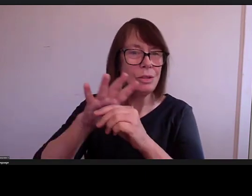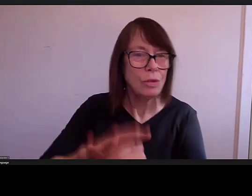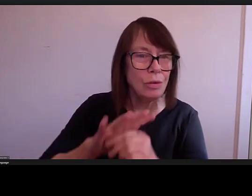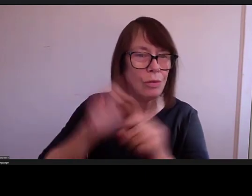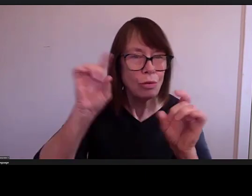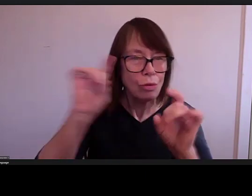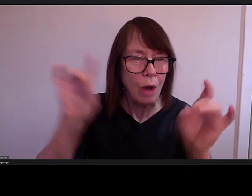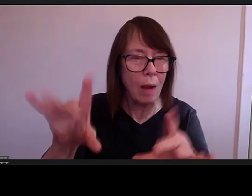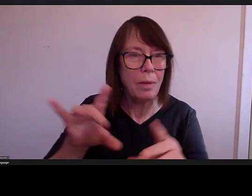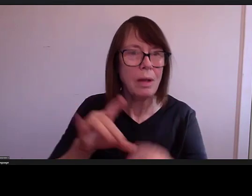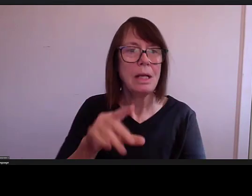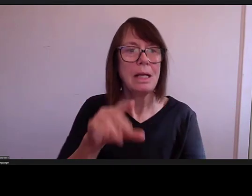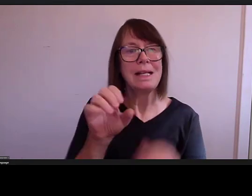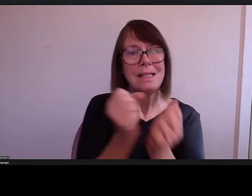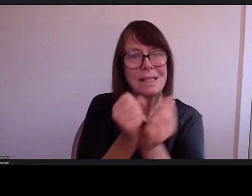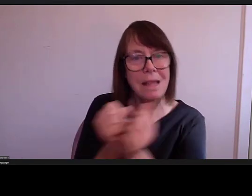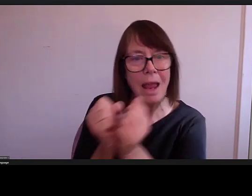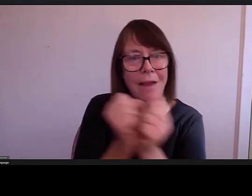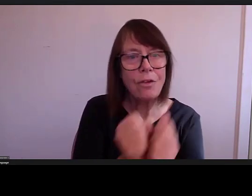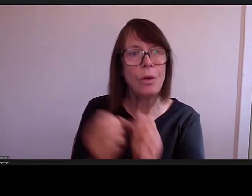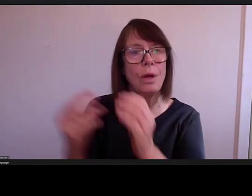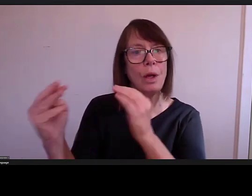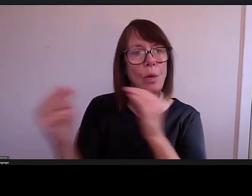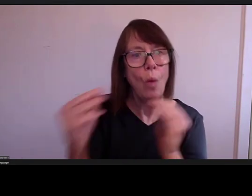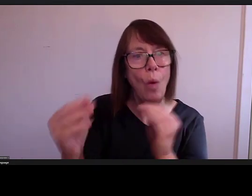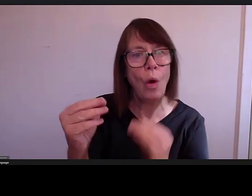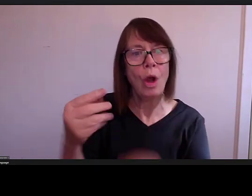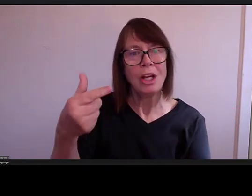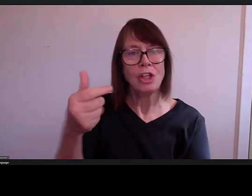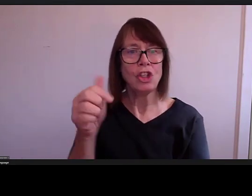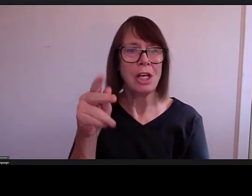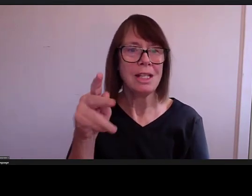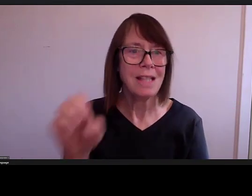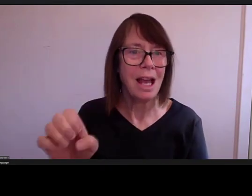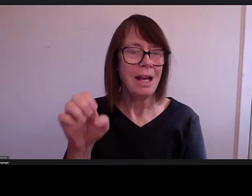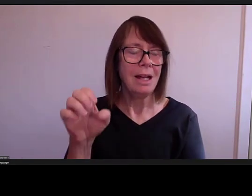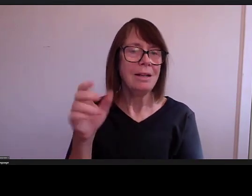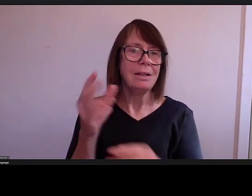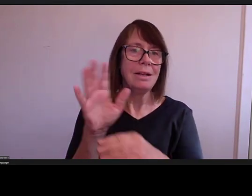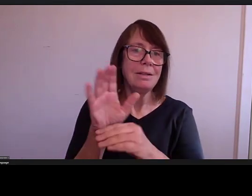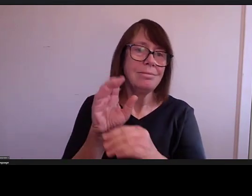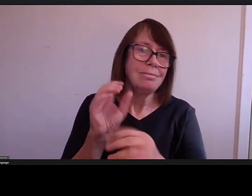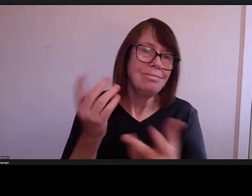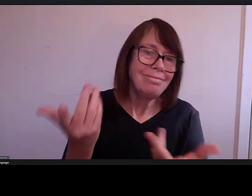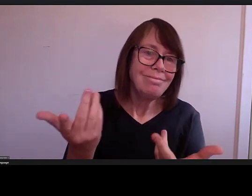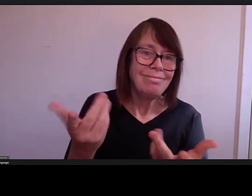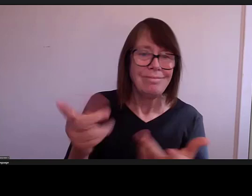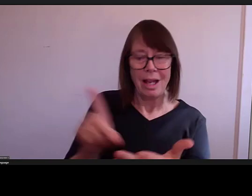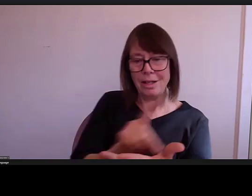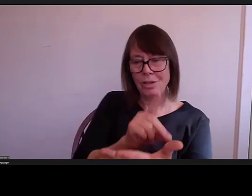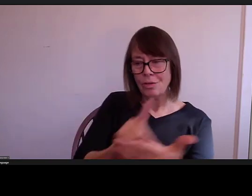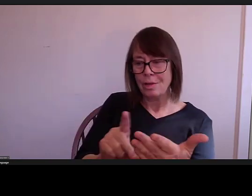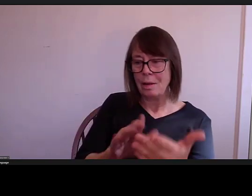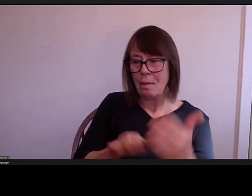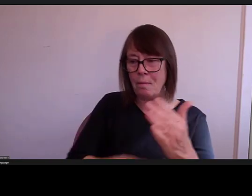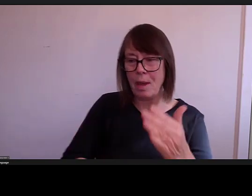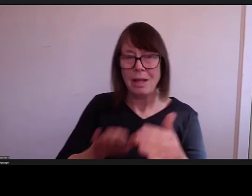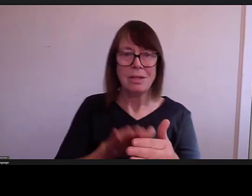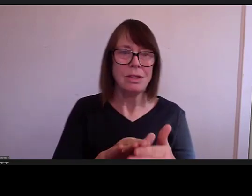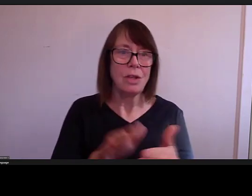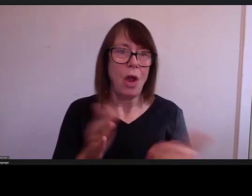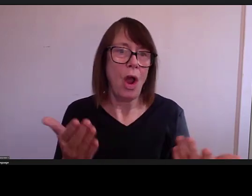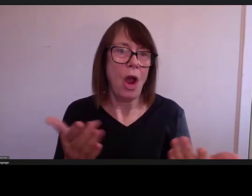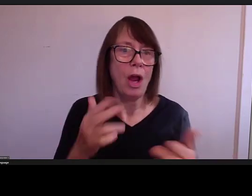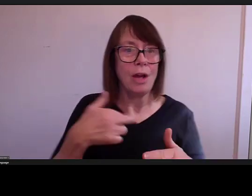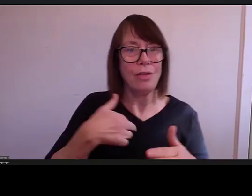colonialism, slavery, and war. And it includes forced displacement from home, discrimination based on race, ethnicity,